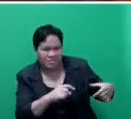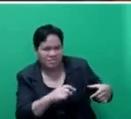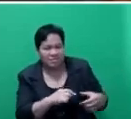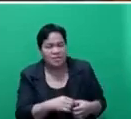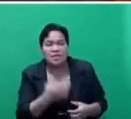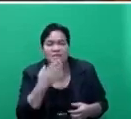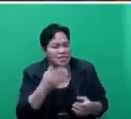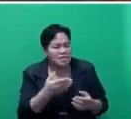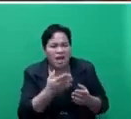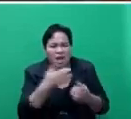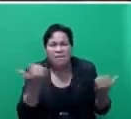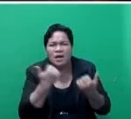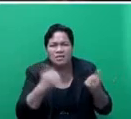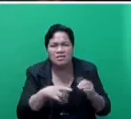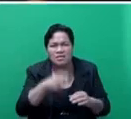Fiji First is cooking up.